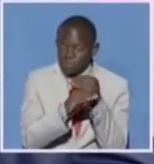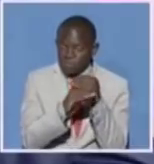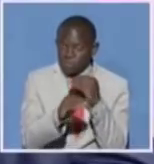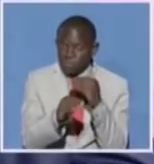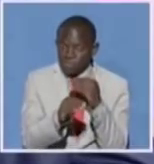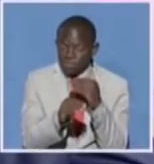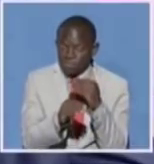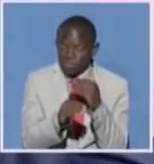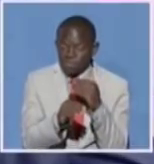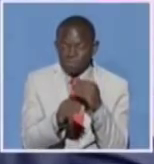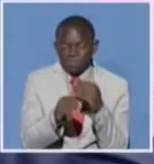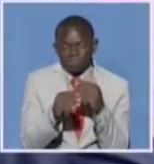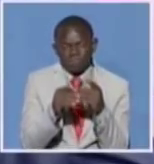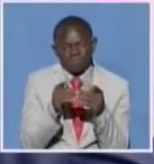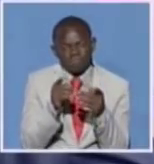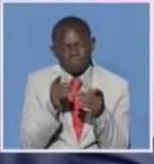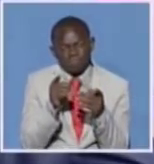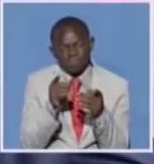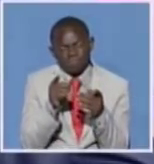we have a deficit in the range of